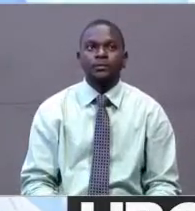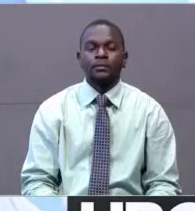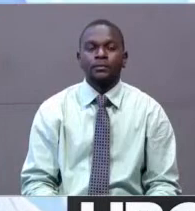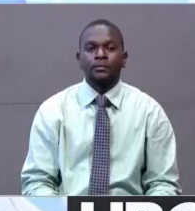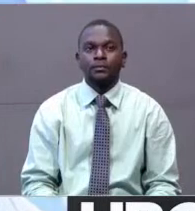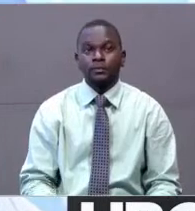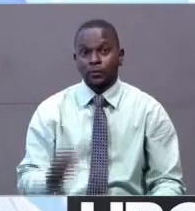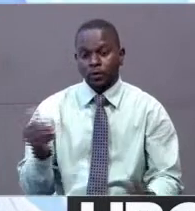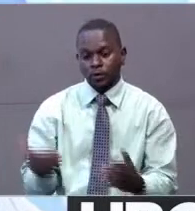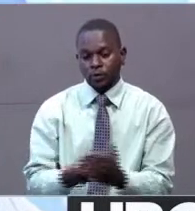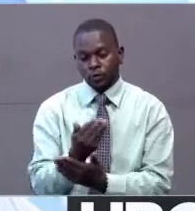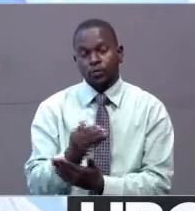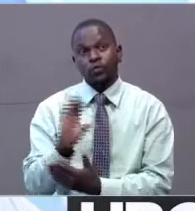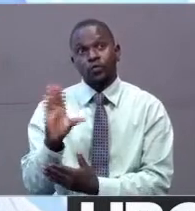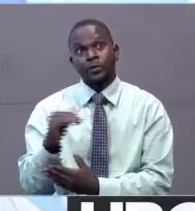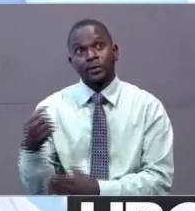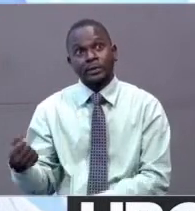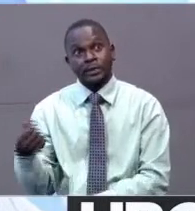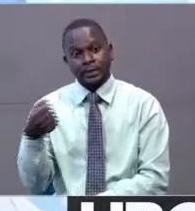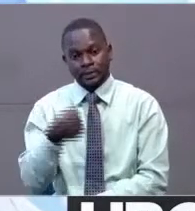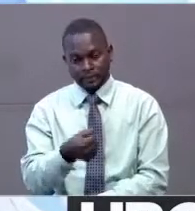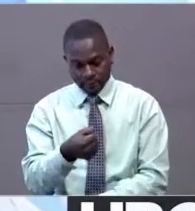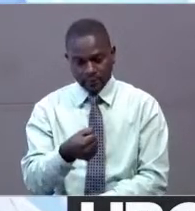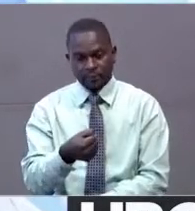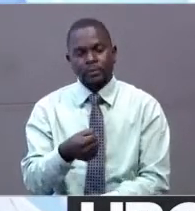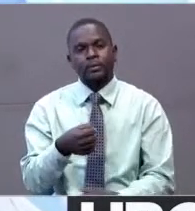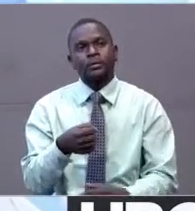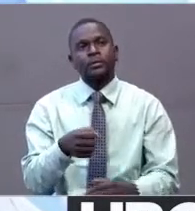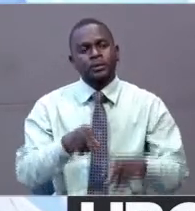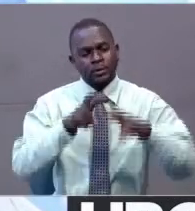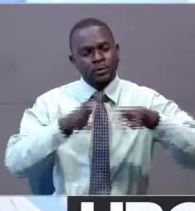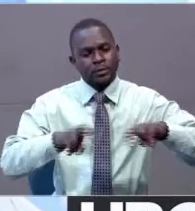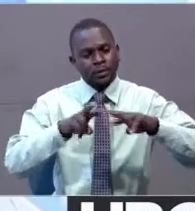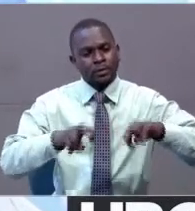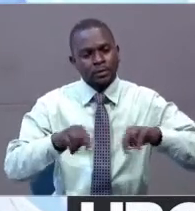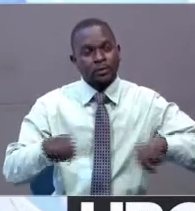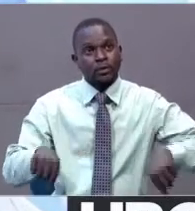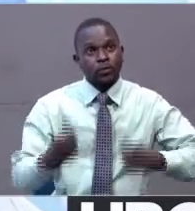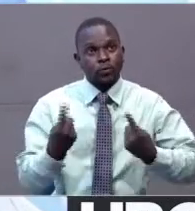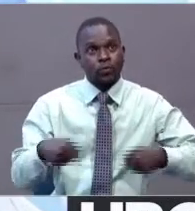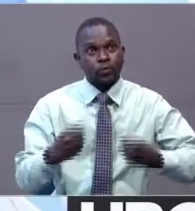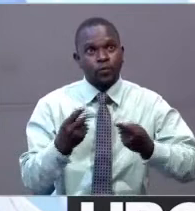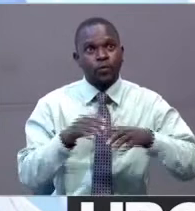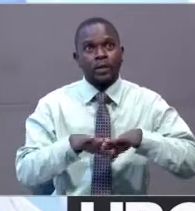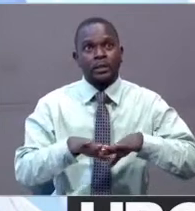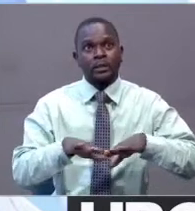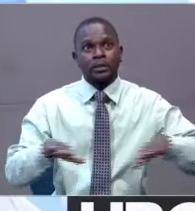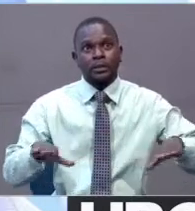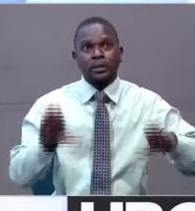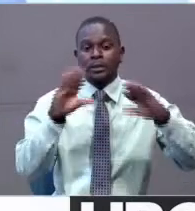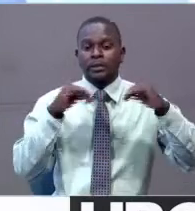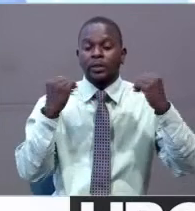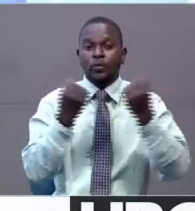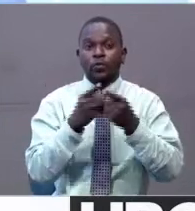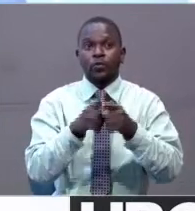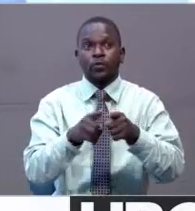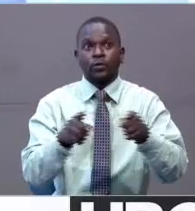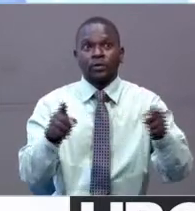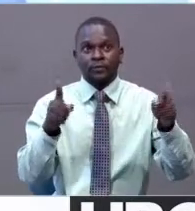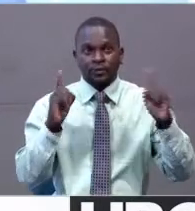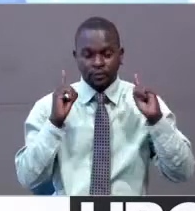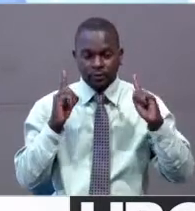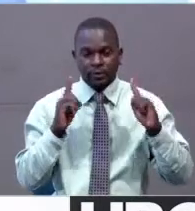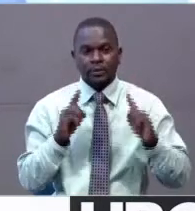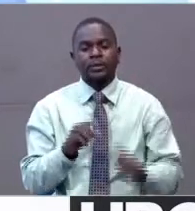A new committee has been appointed to carry out a conclusive survey over contested land between Chambogo University and the Chisoso